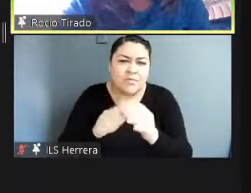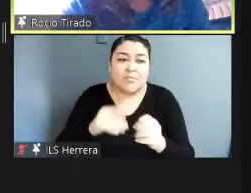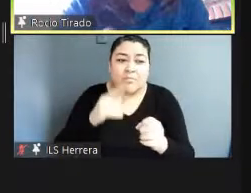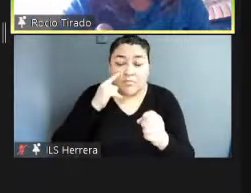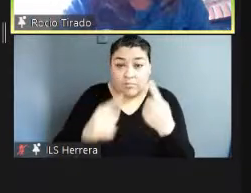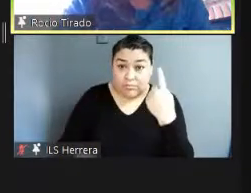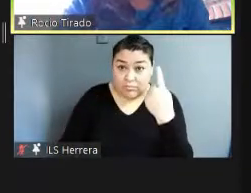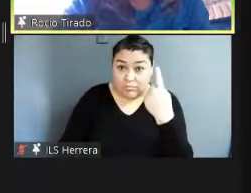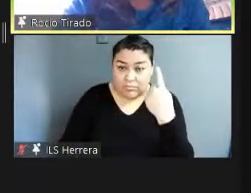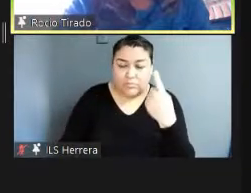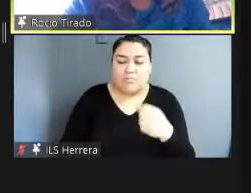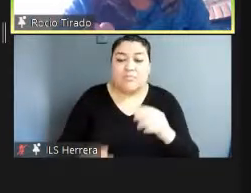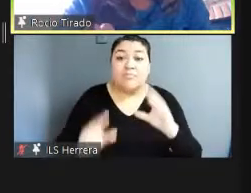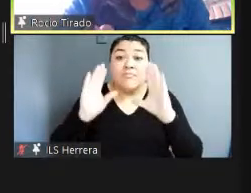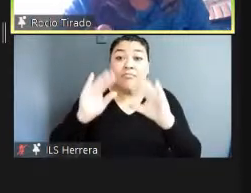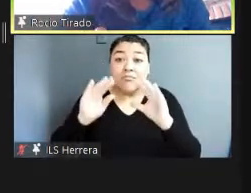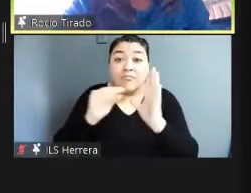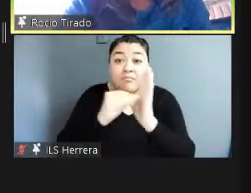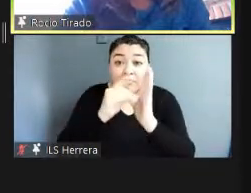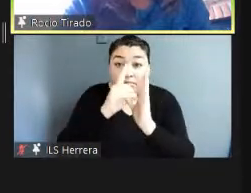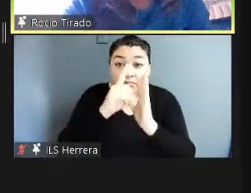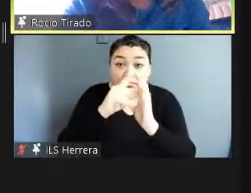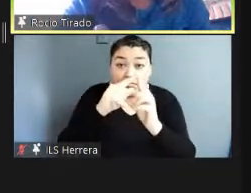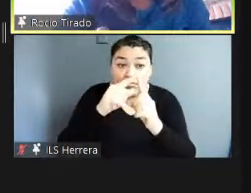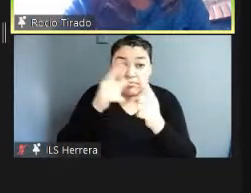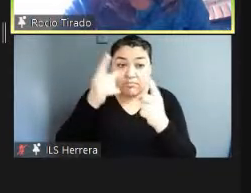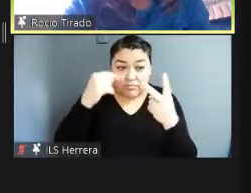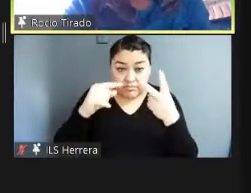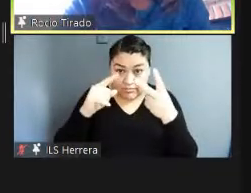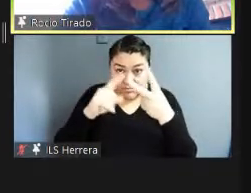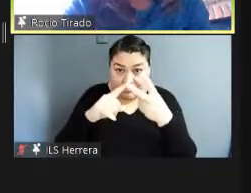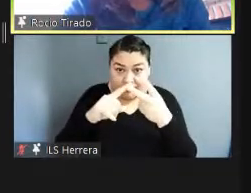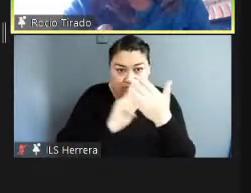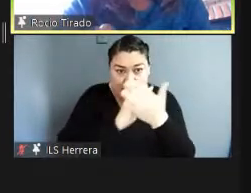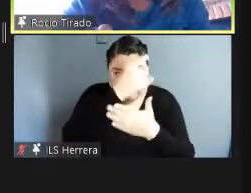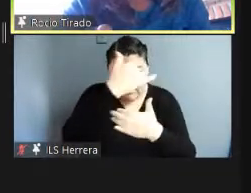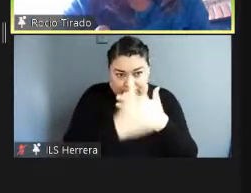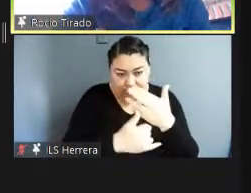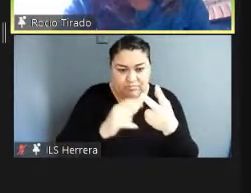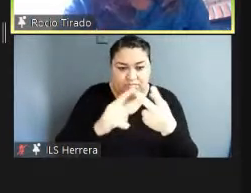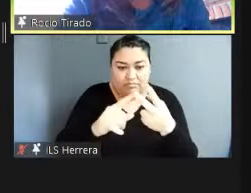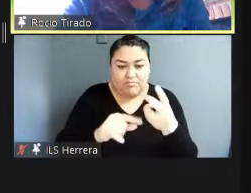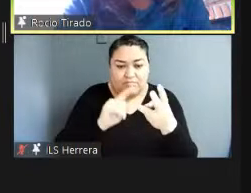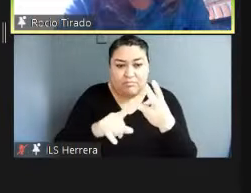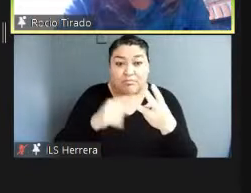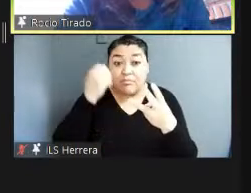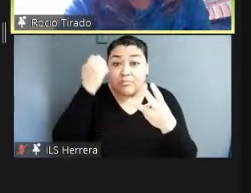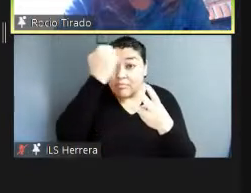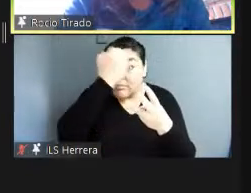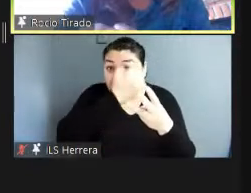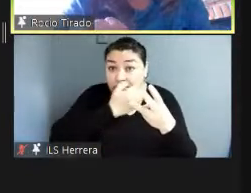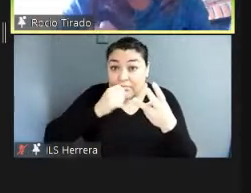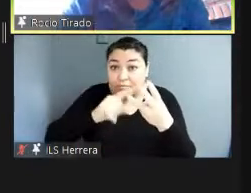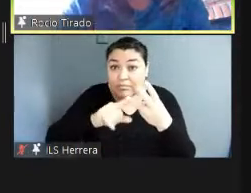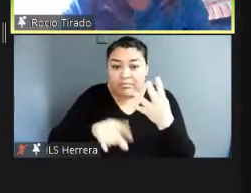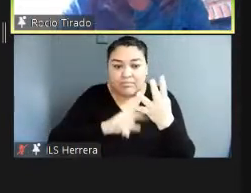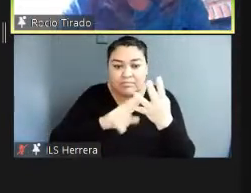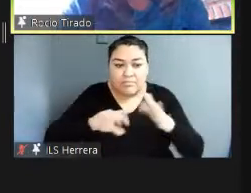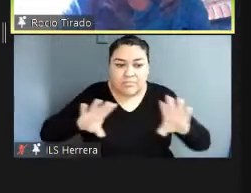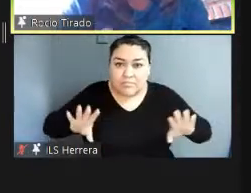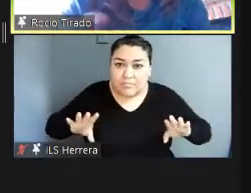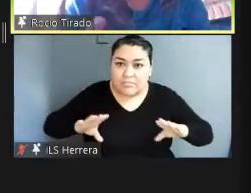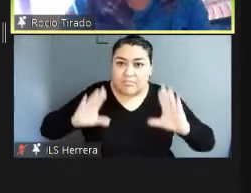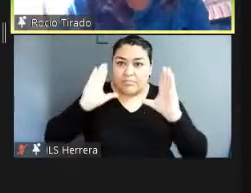of the challenges? First of all, with the teaching methodologies, with curricula, with assessment and